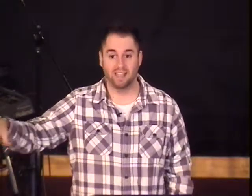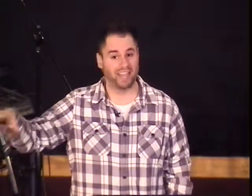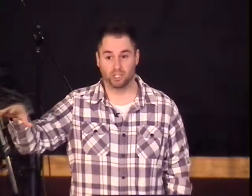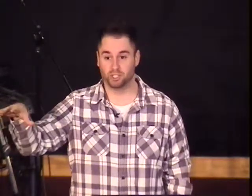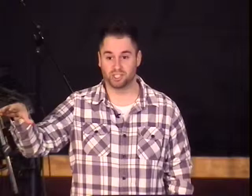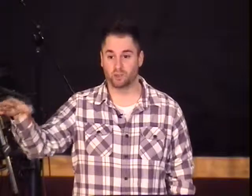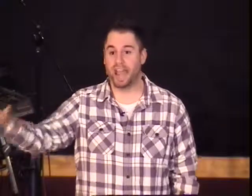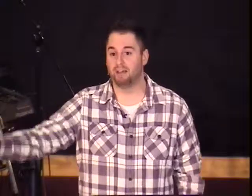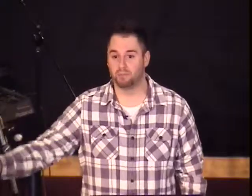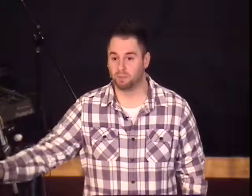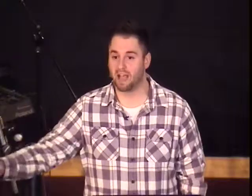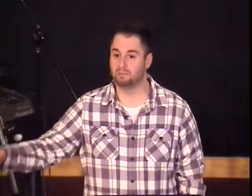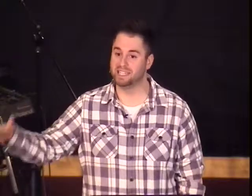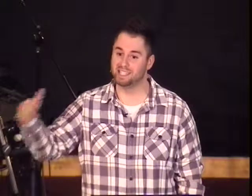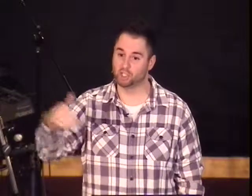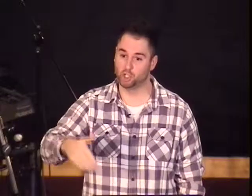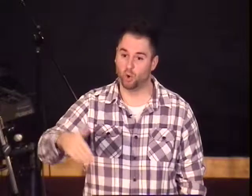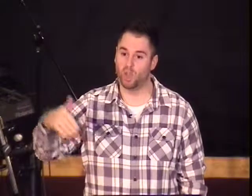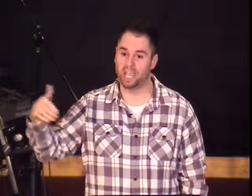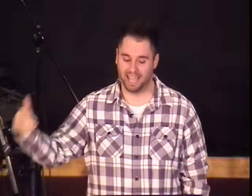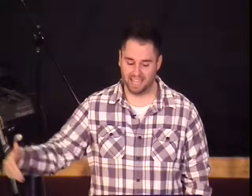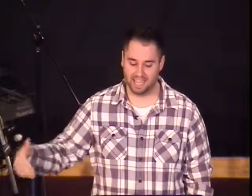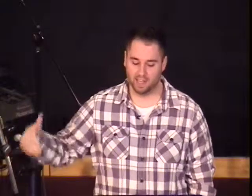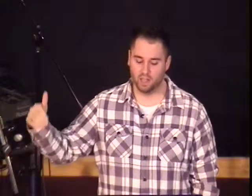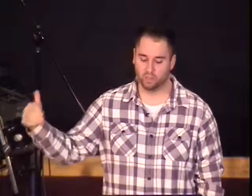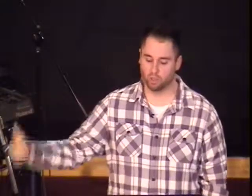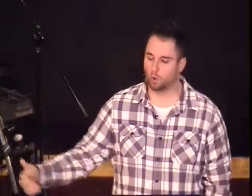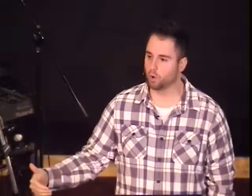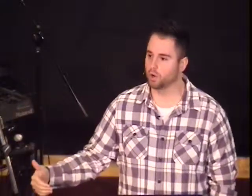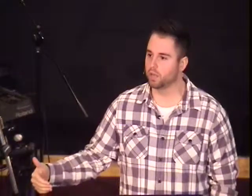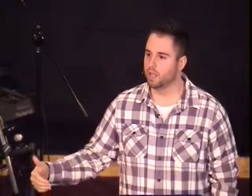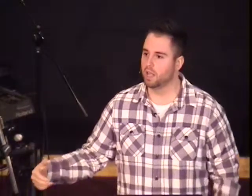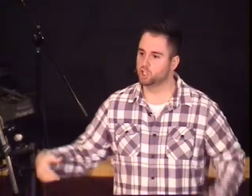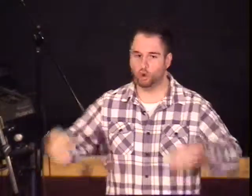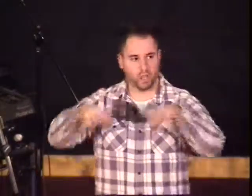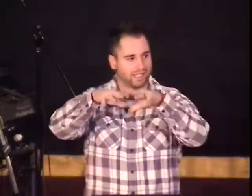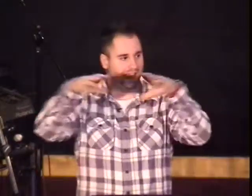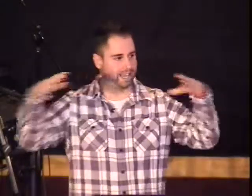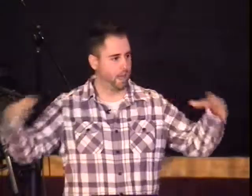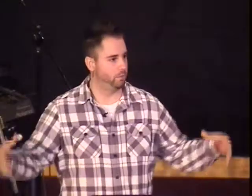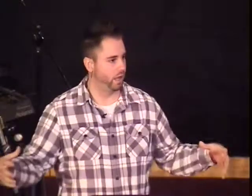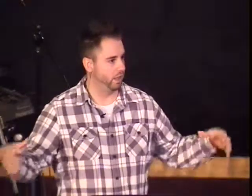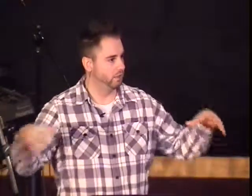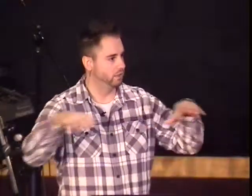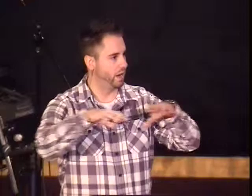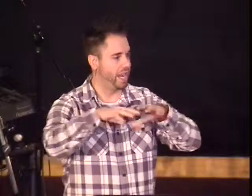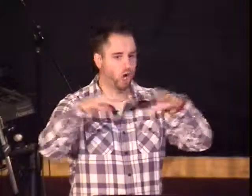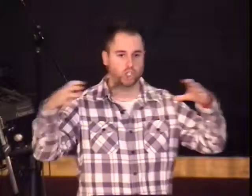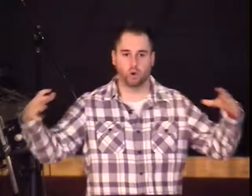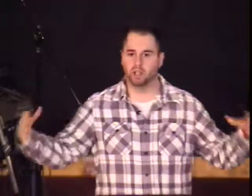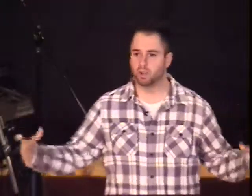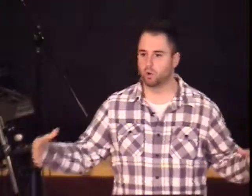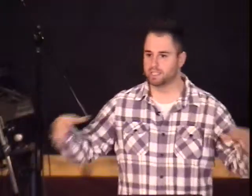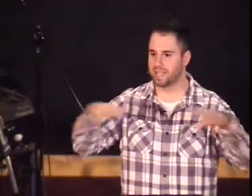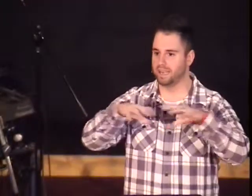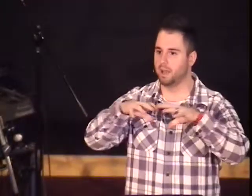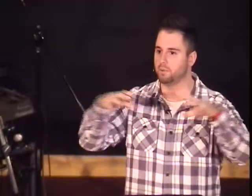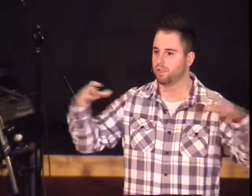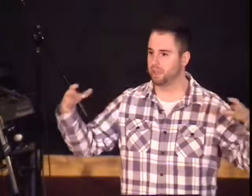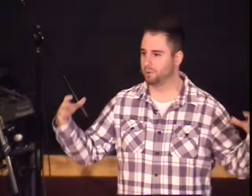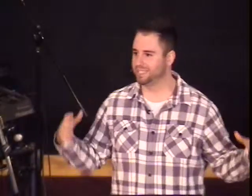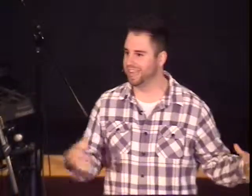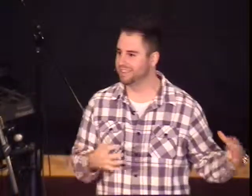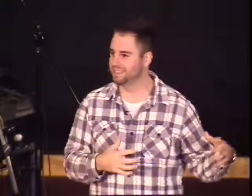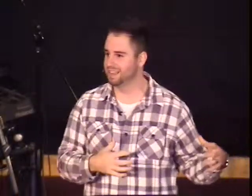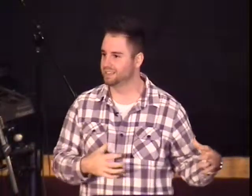Joy that you just don't have from life, but he says joy in the Lord. Joy is like an umbrella, right? Our joy in the Lord is like an